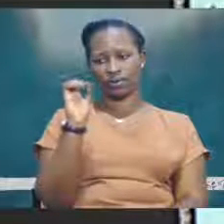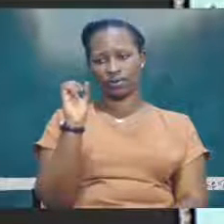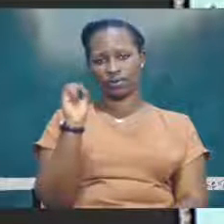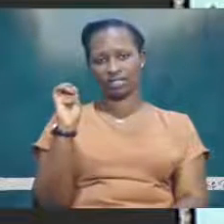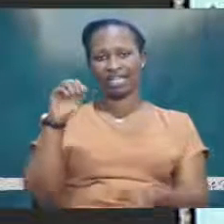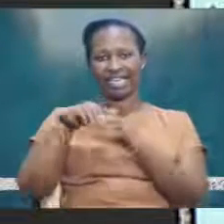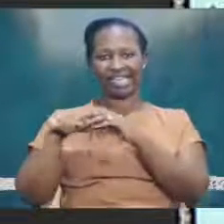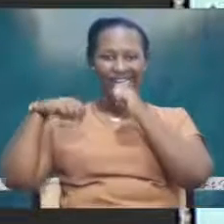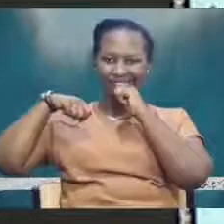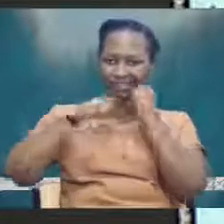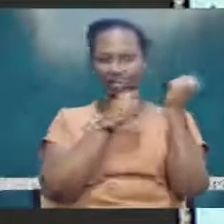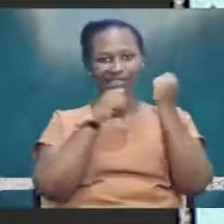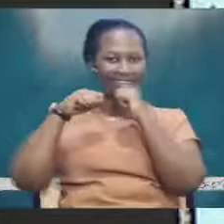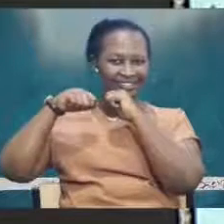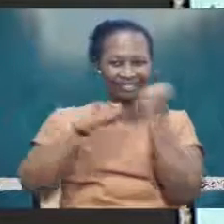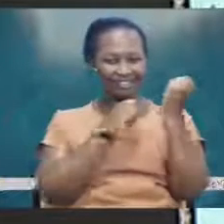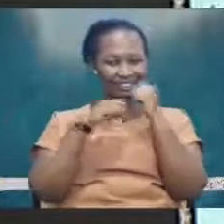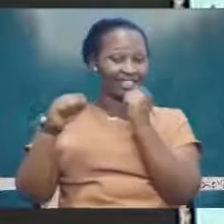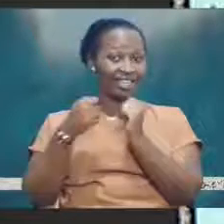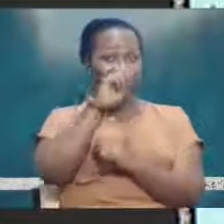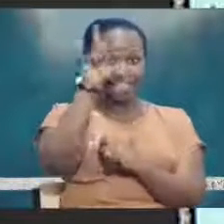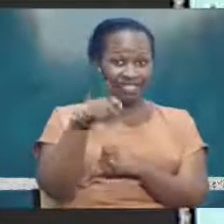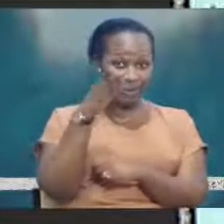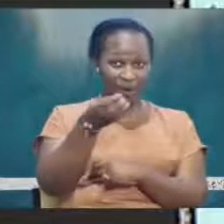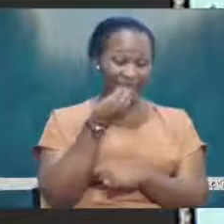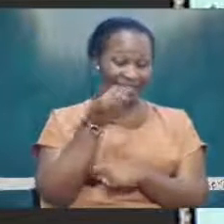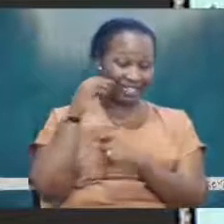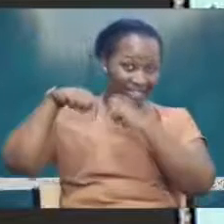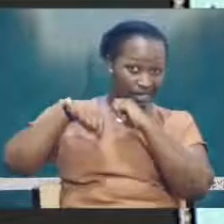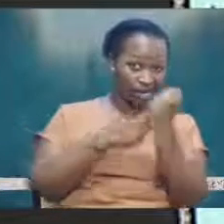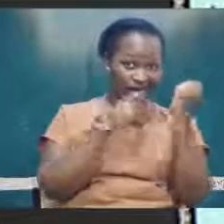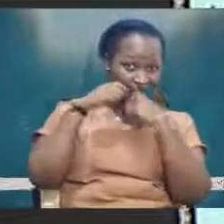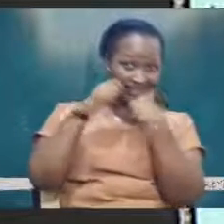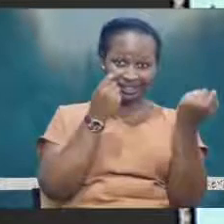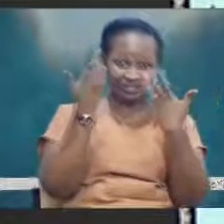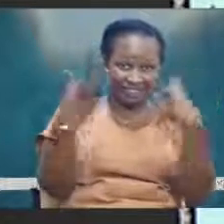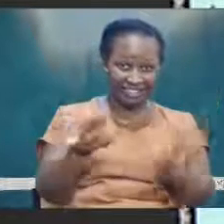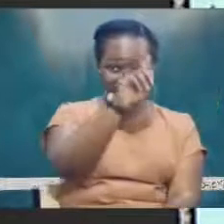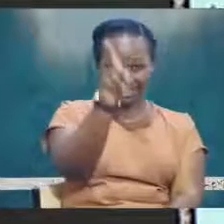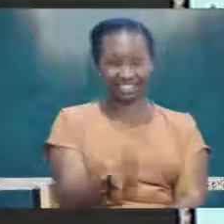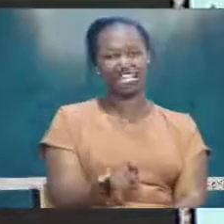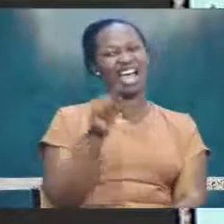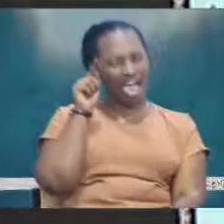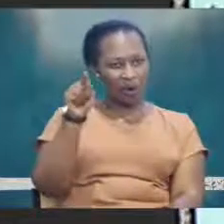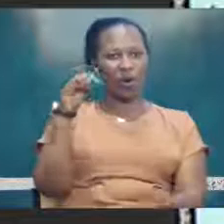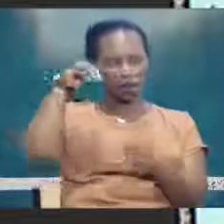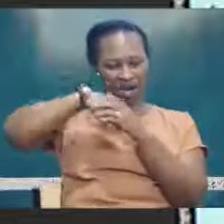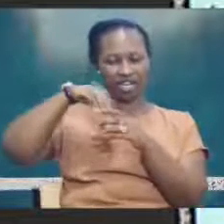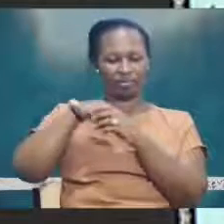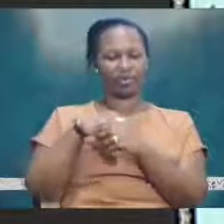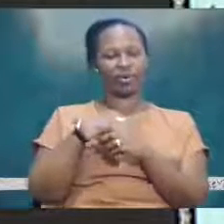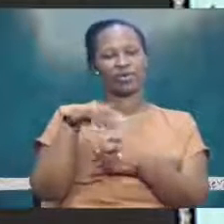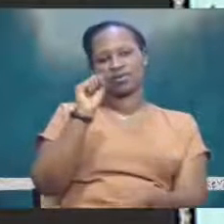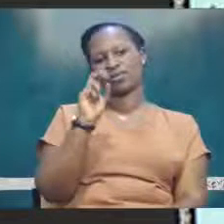sugarcane. Have you ever eaten a sugar cane? That's where we can